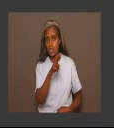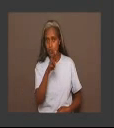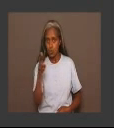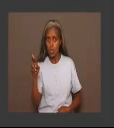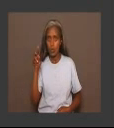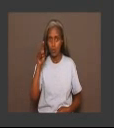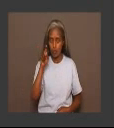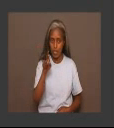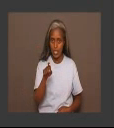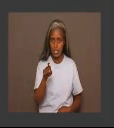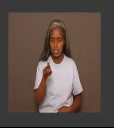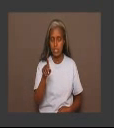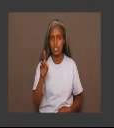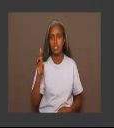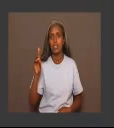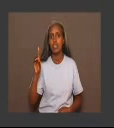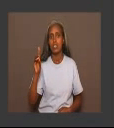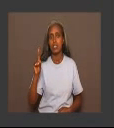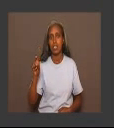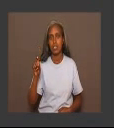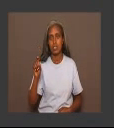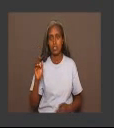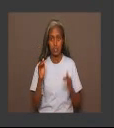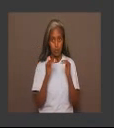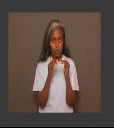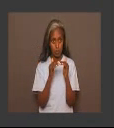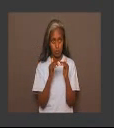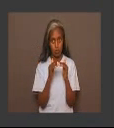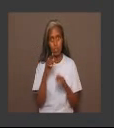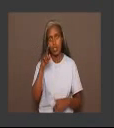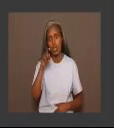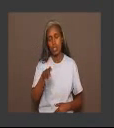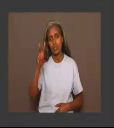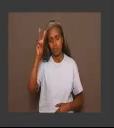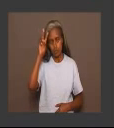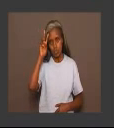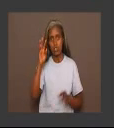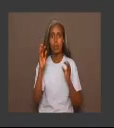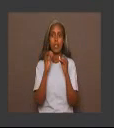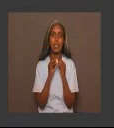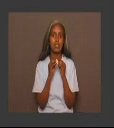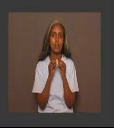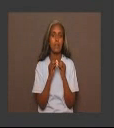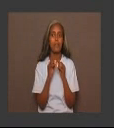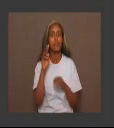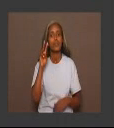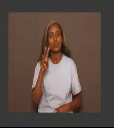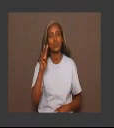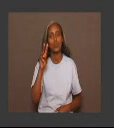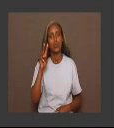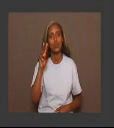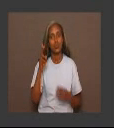square root of x is x squared plus